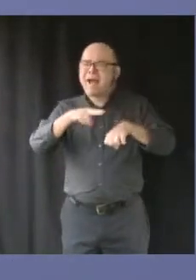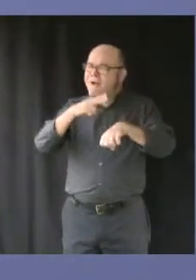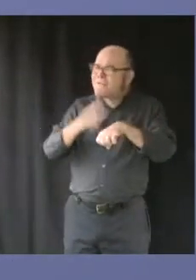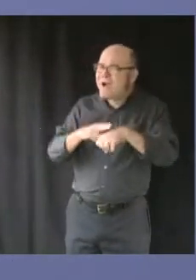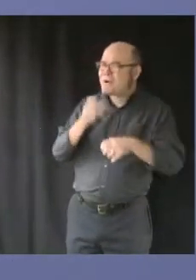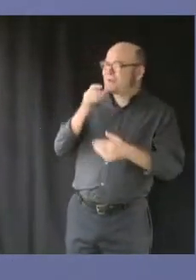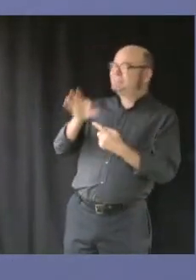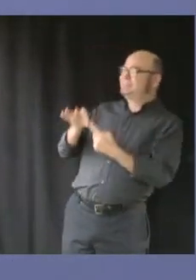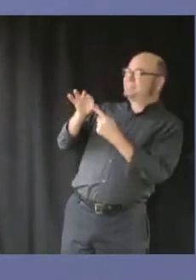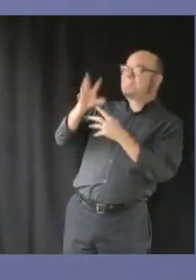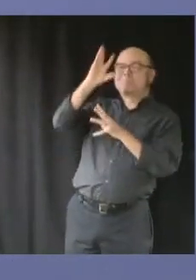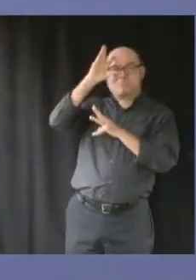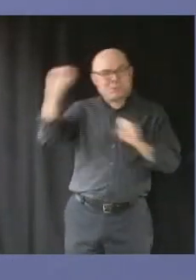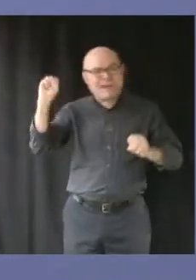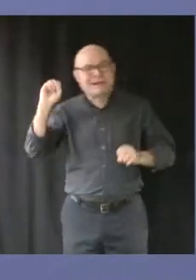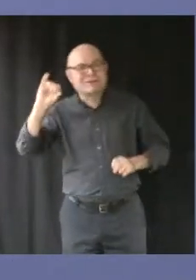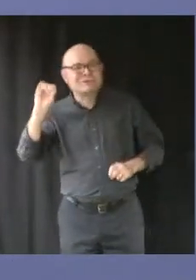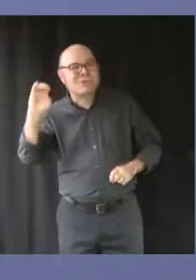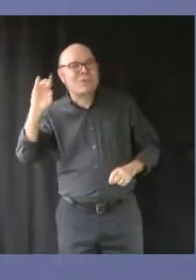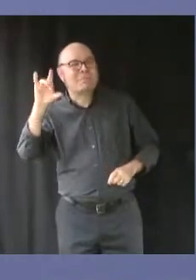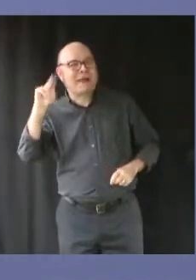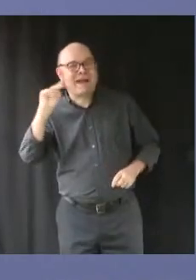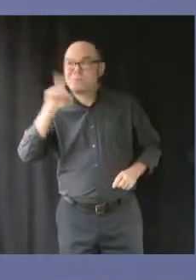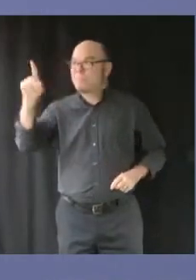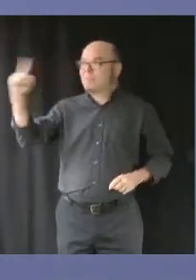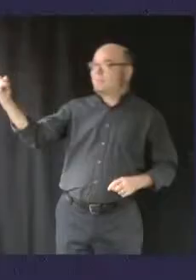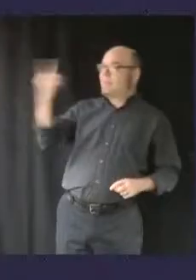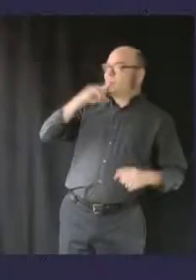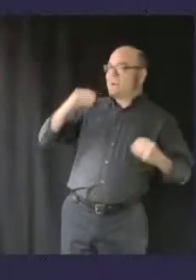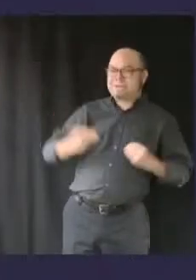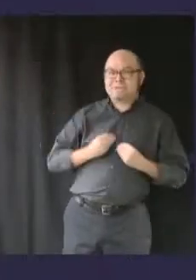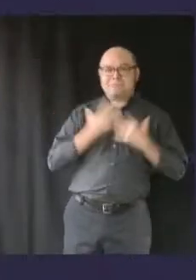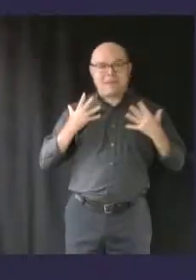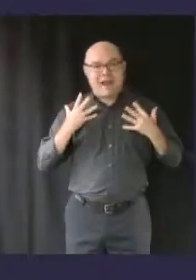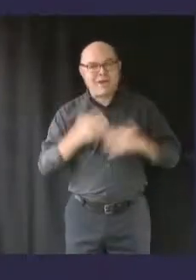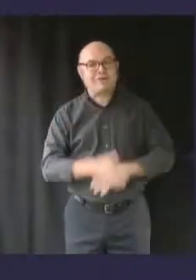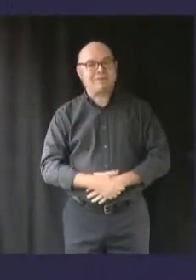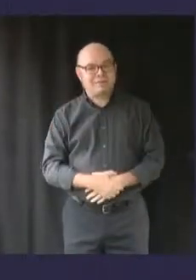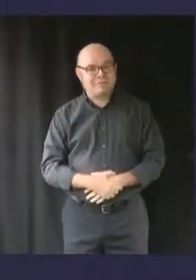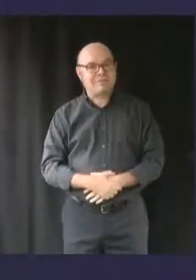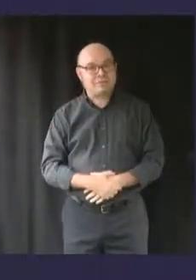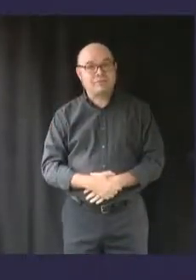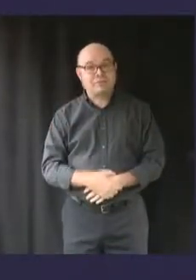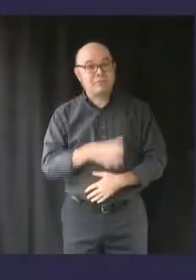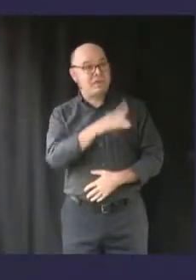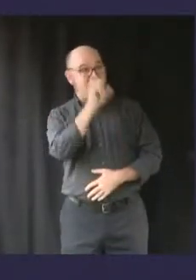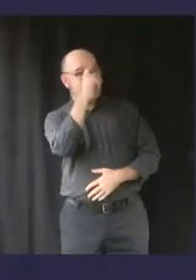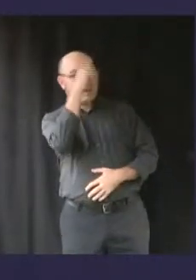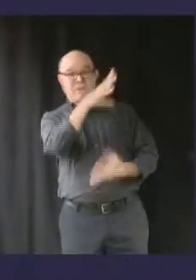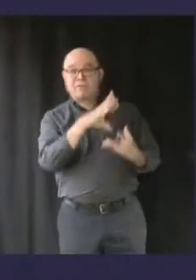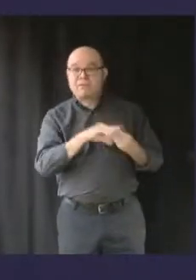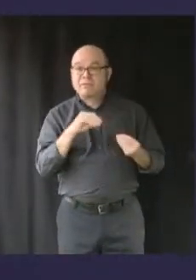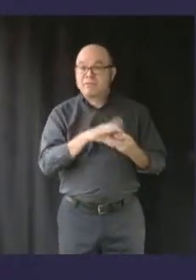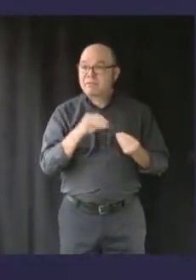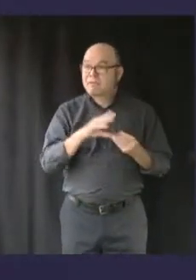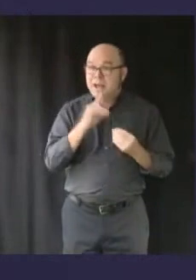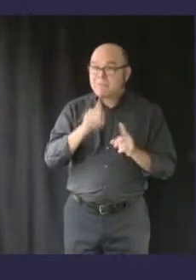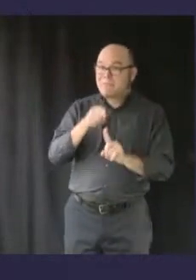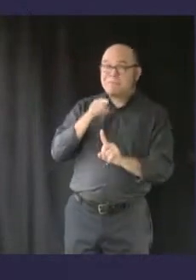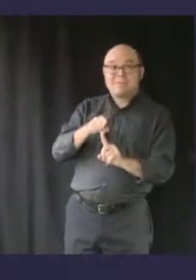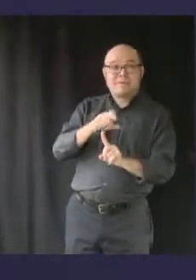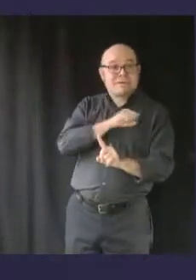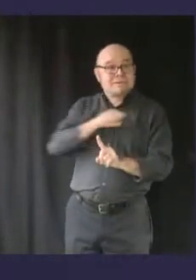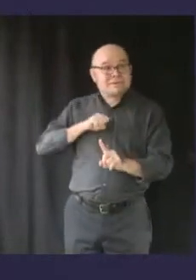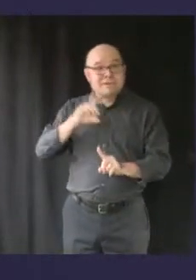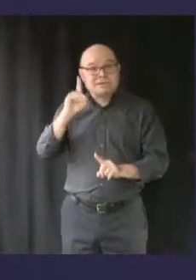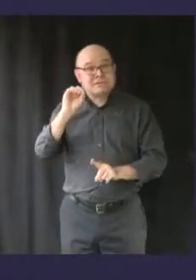to hear the story that the governor told about Senator Dodd following from the earliest days in